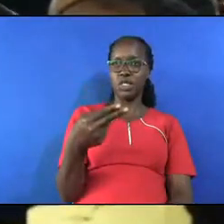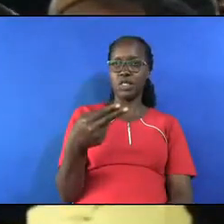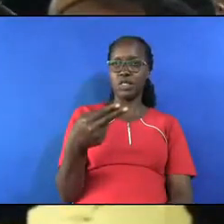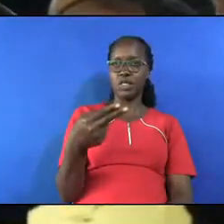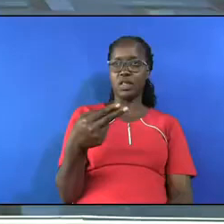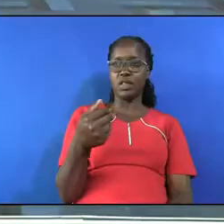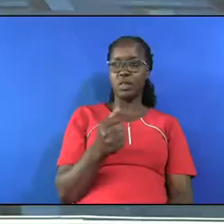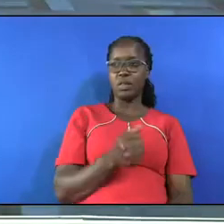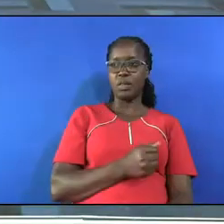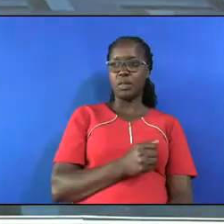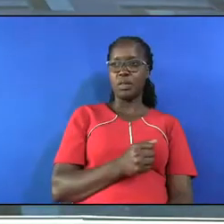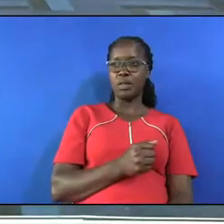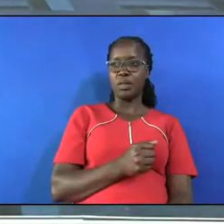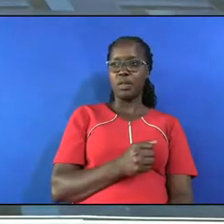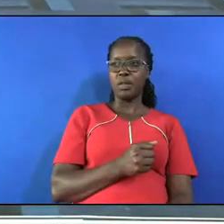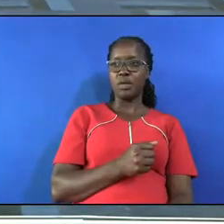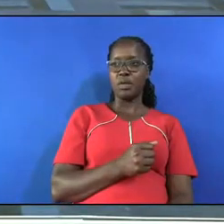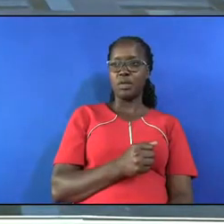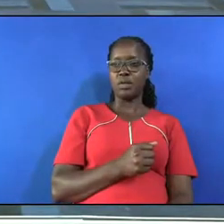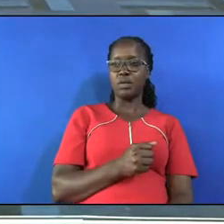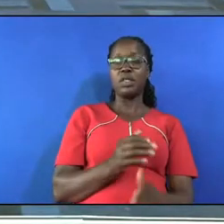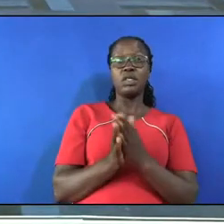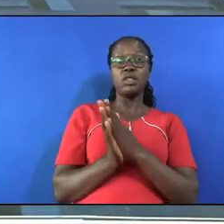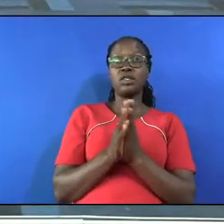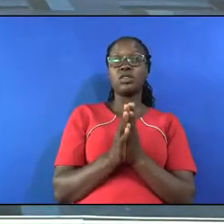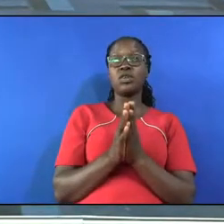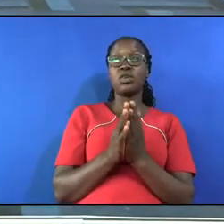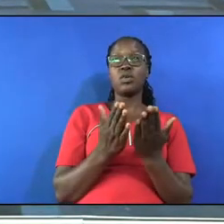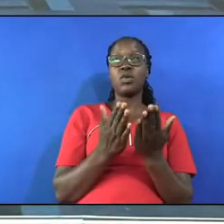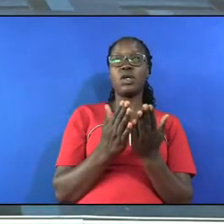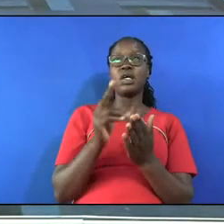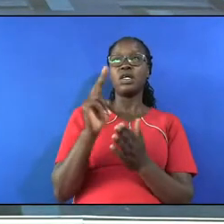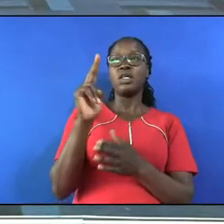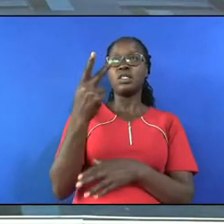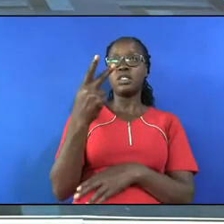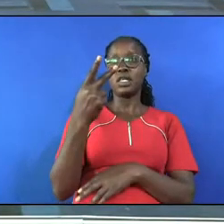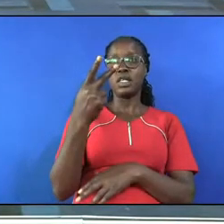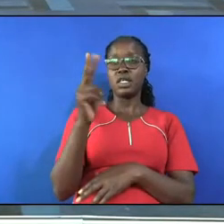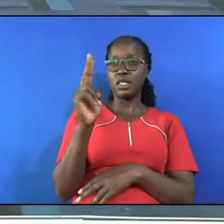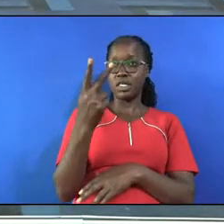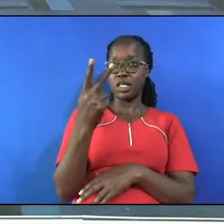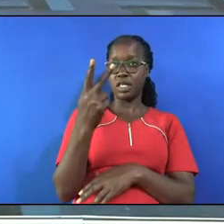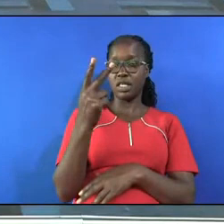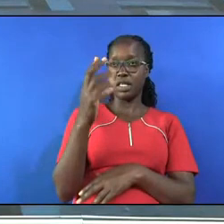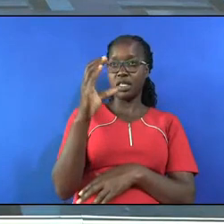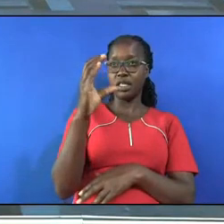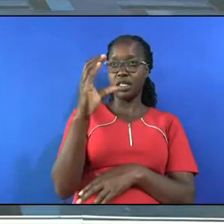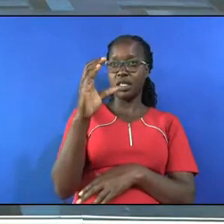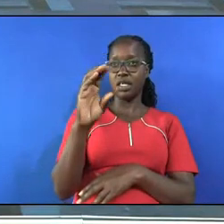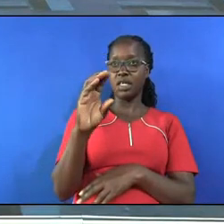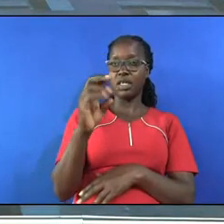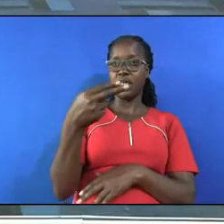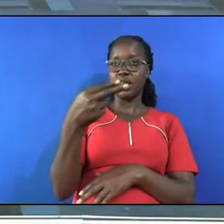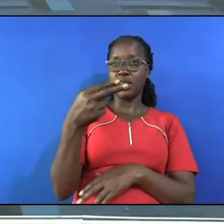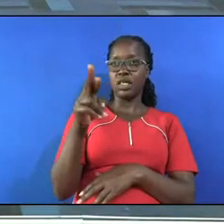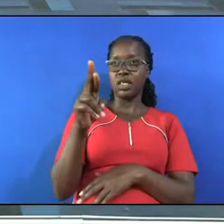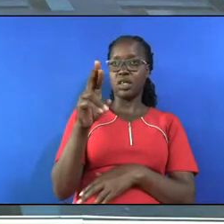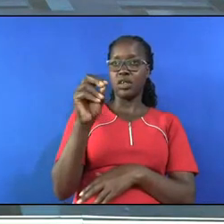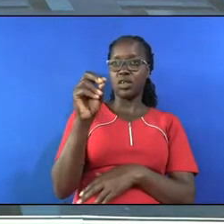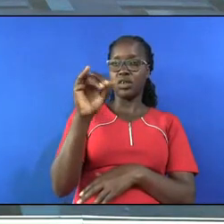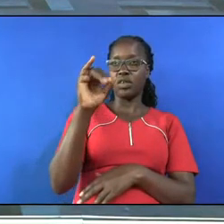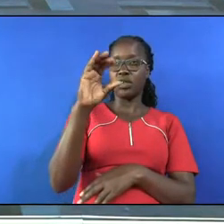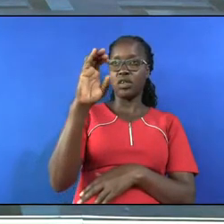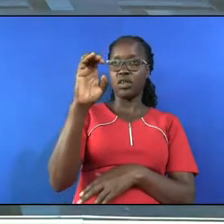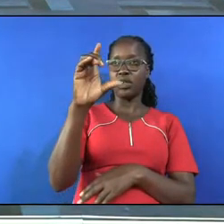King Joash. And we can find his story in the book of 2 Chronicles chapter 24. You can read at your own time. We shall not